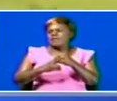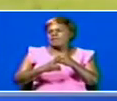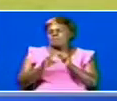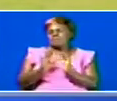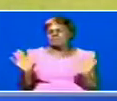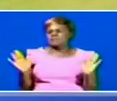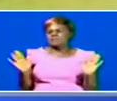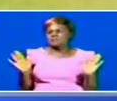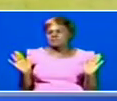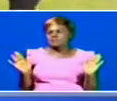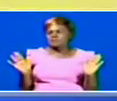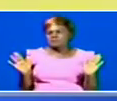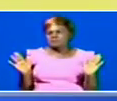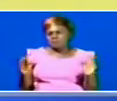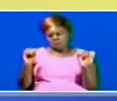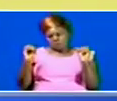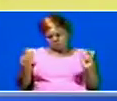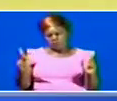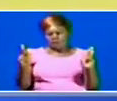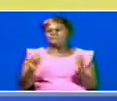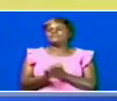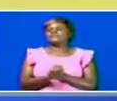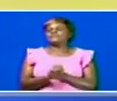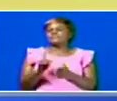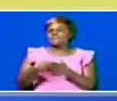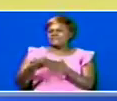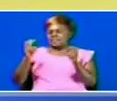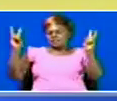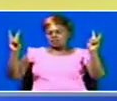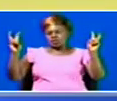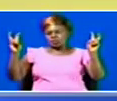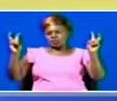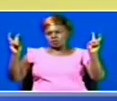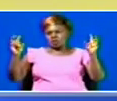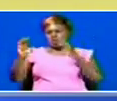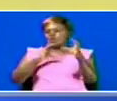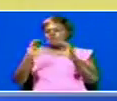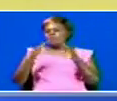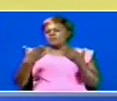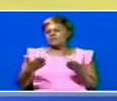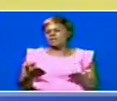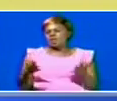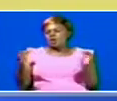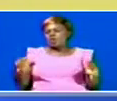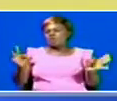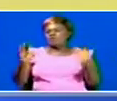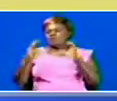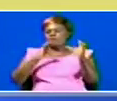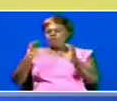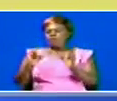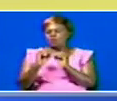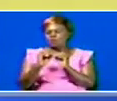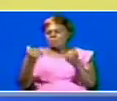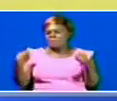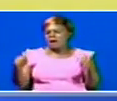that responsibility. All right, but then there's the issue of how this was communicated and that it hasn't officially been communicated to